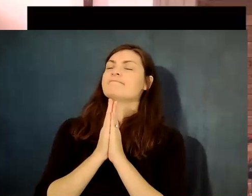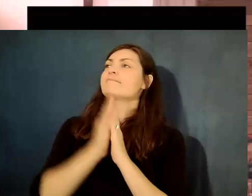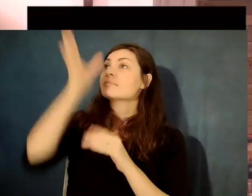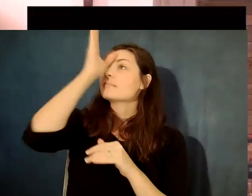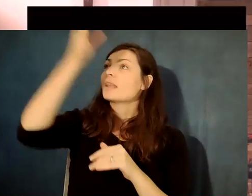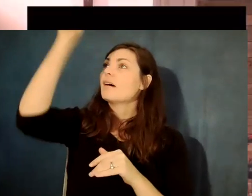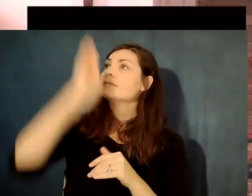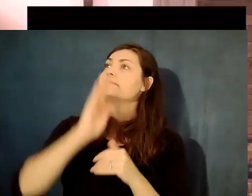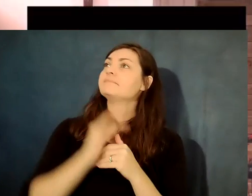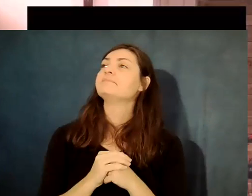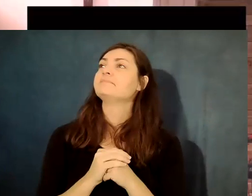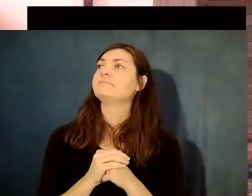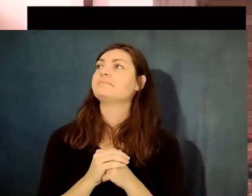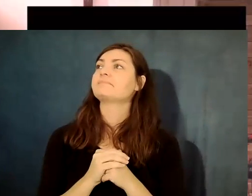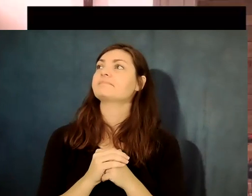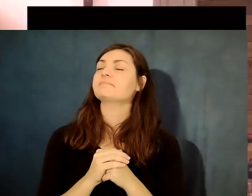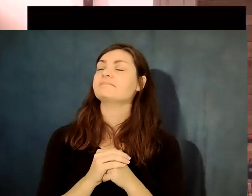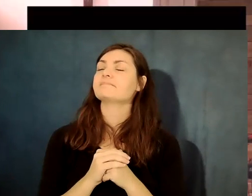God,